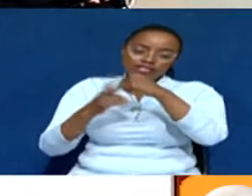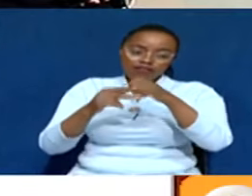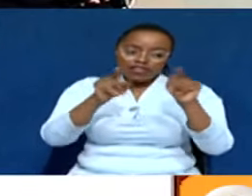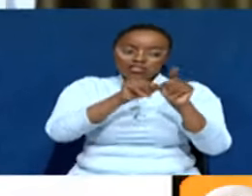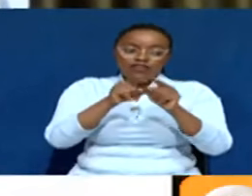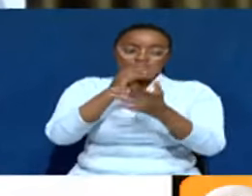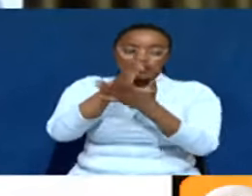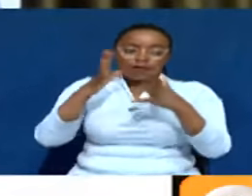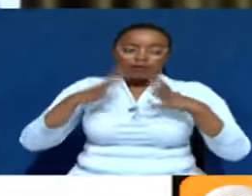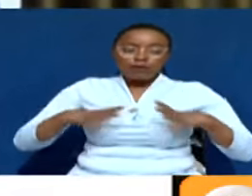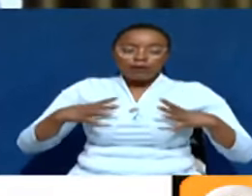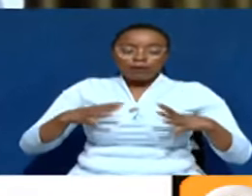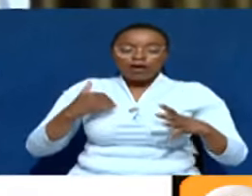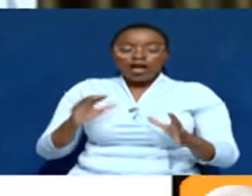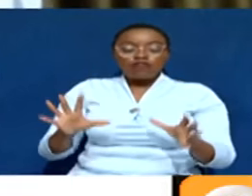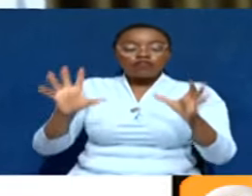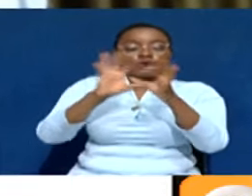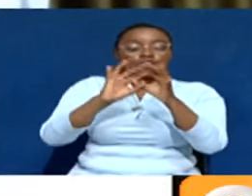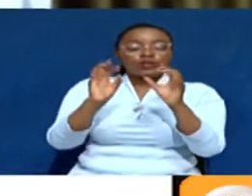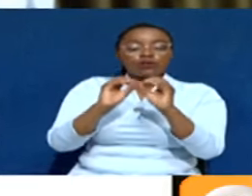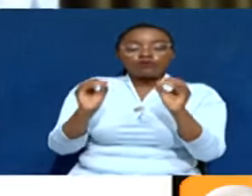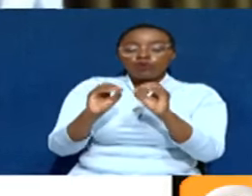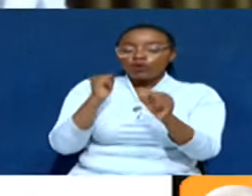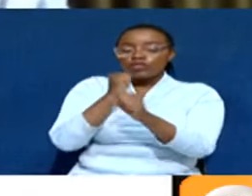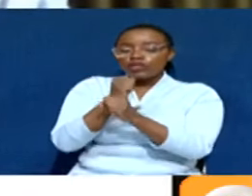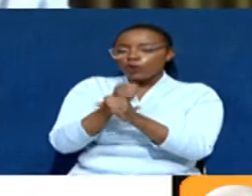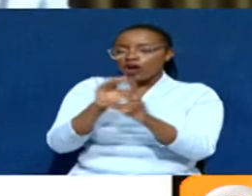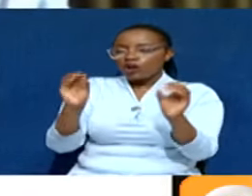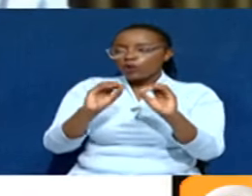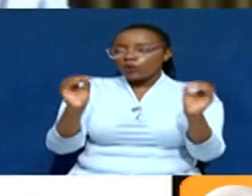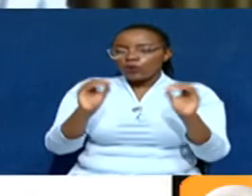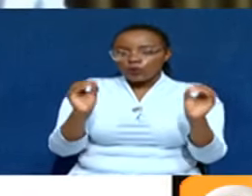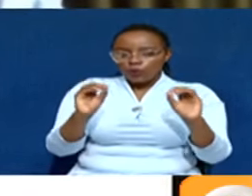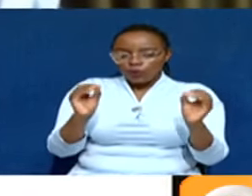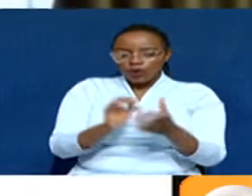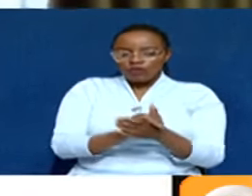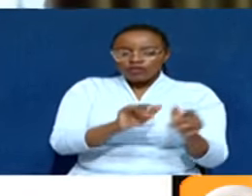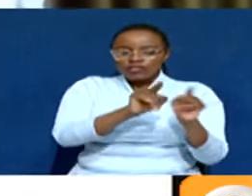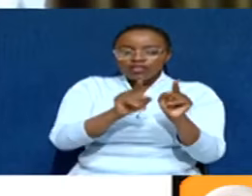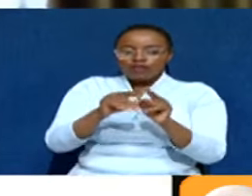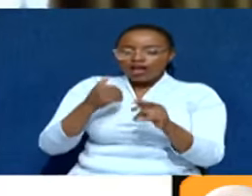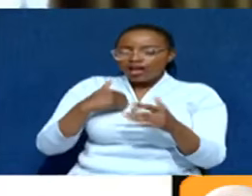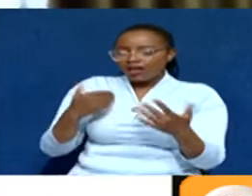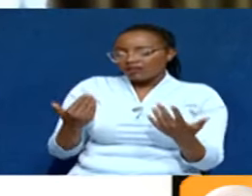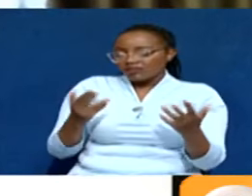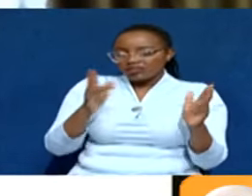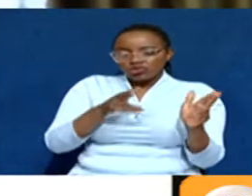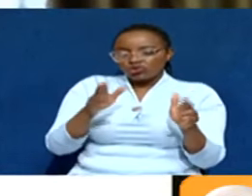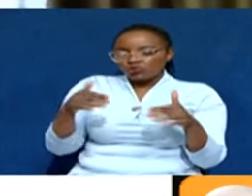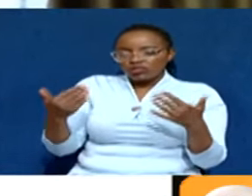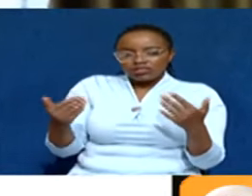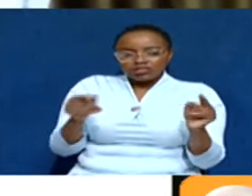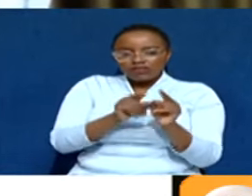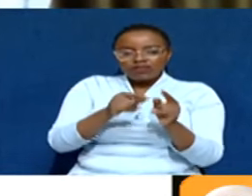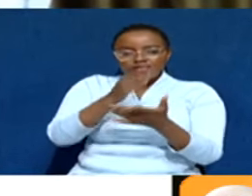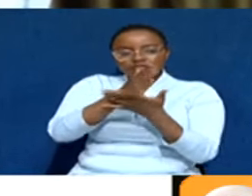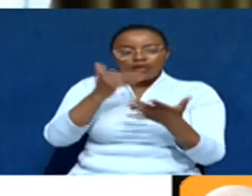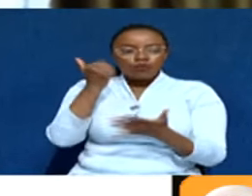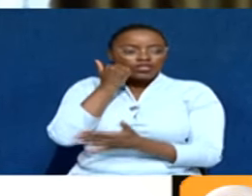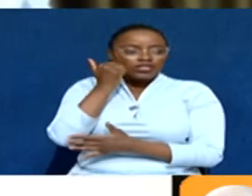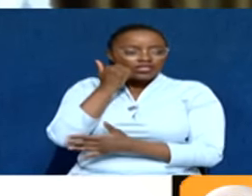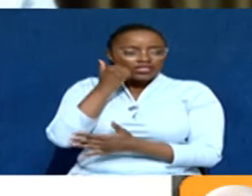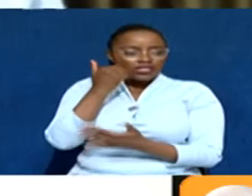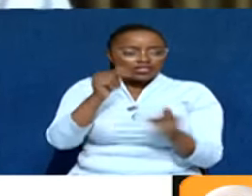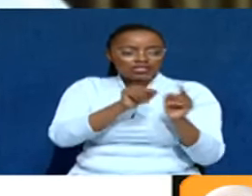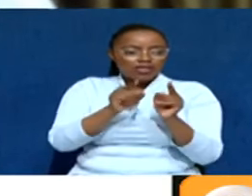and some of them were not related to employment. Some were due to natural, or some were sick or